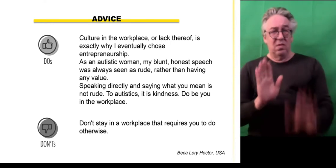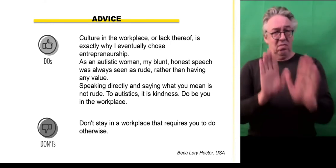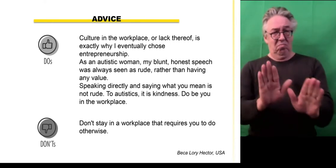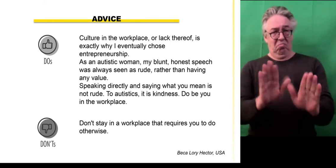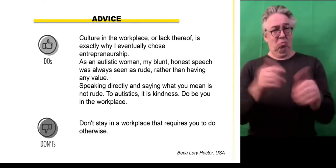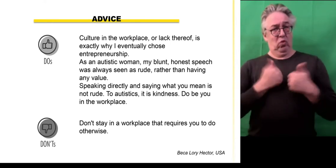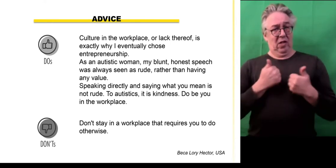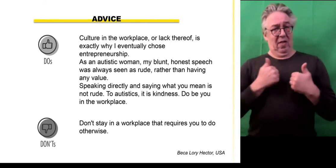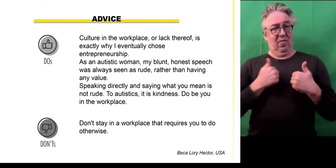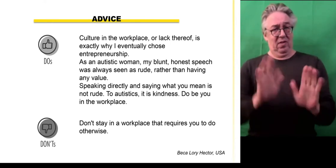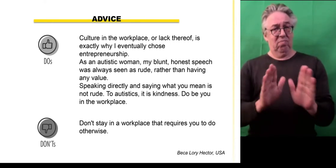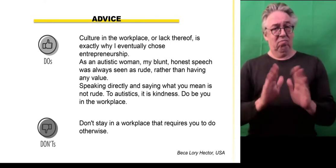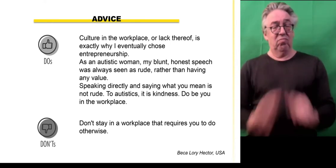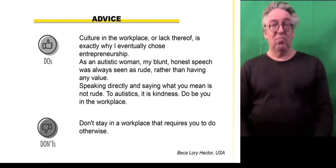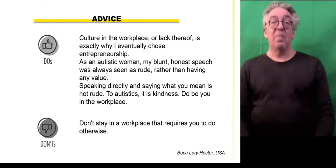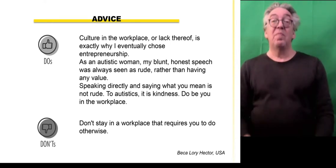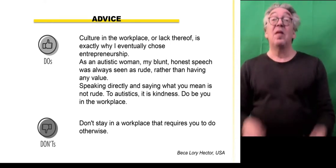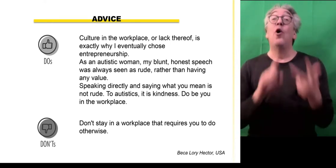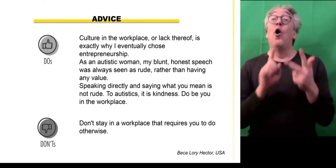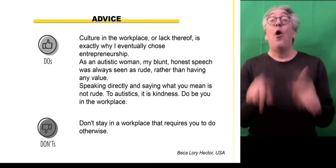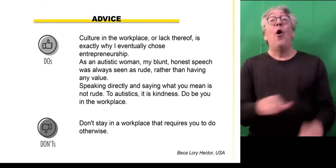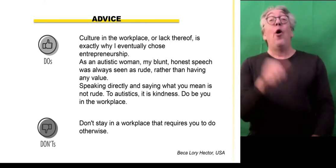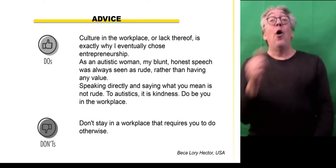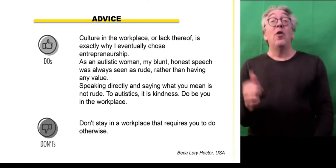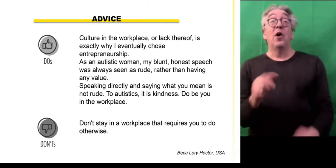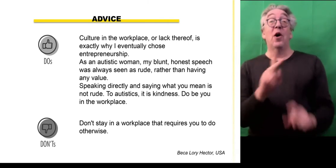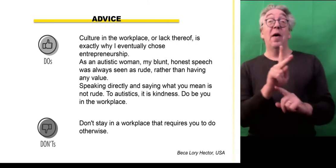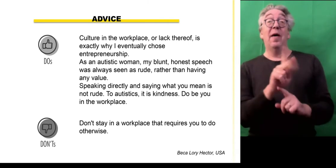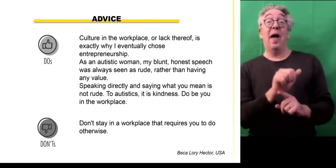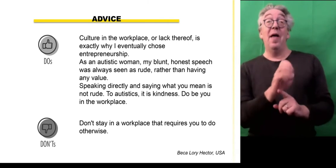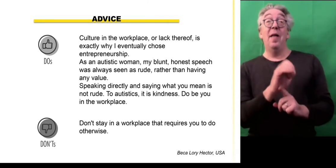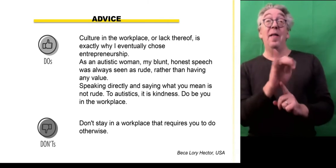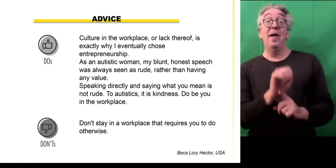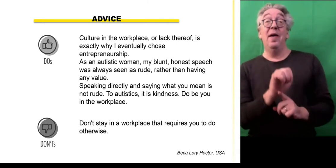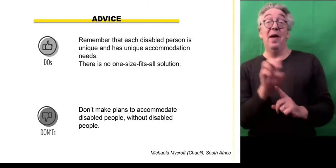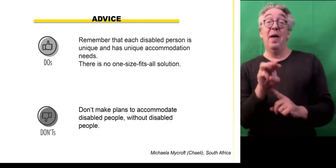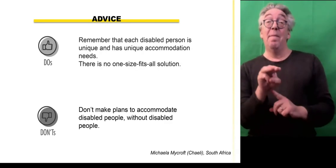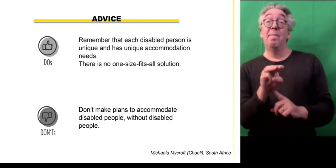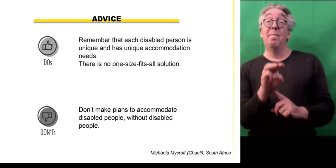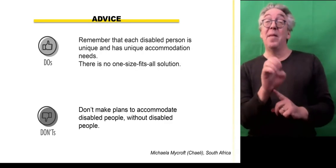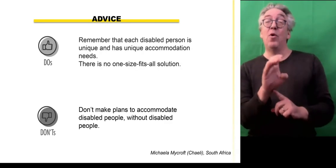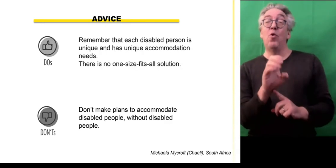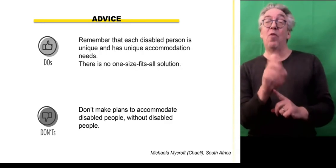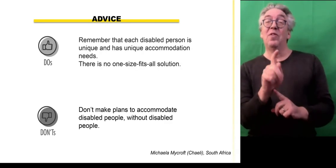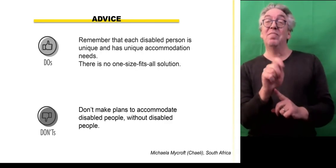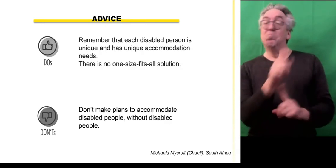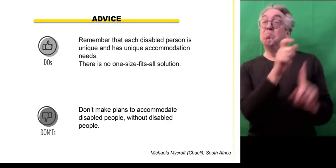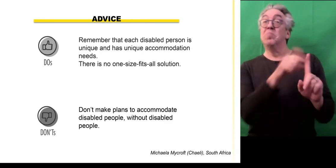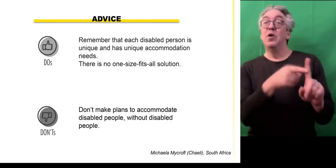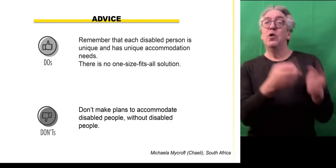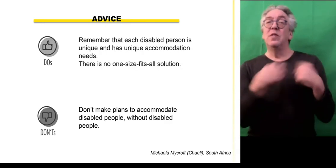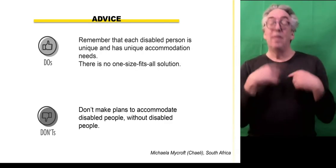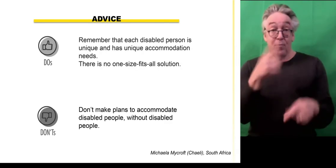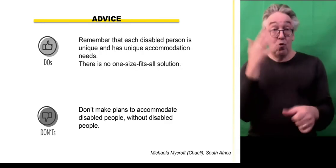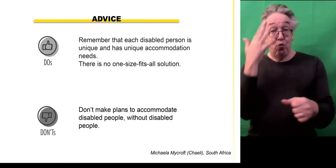one of our nominees, Kaeli Mikroft, she said, do remember that each disabled